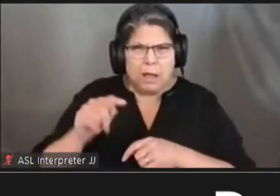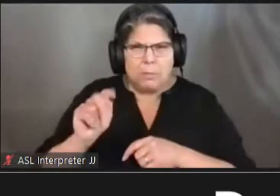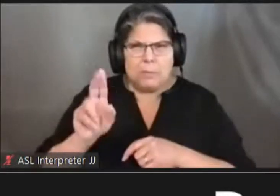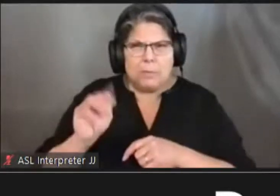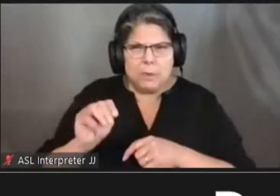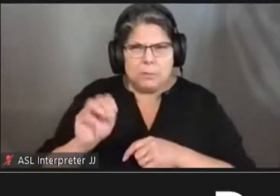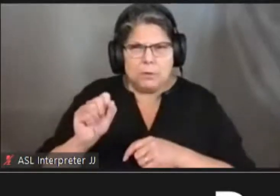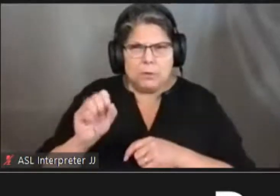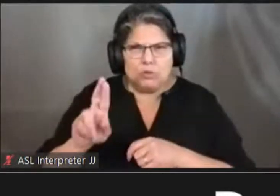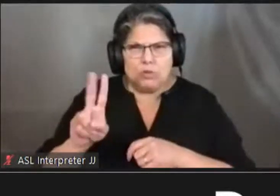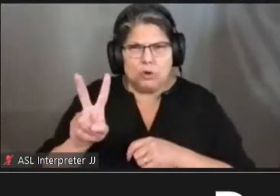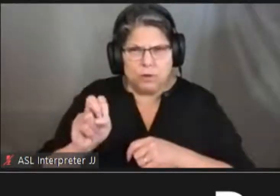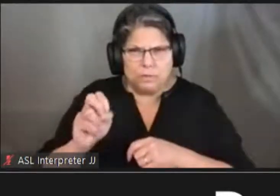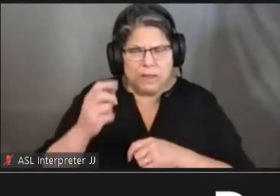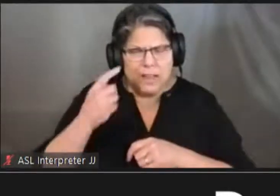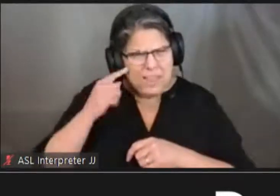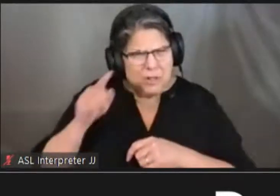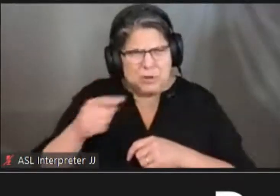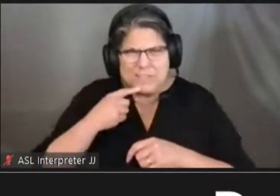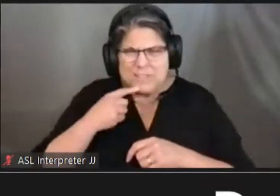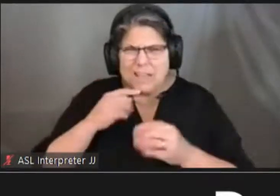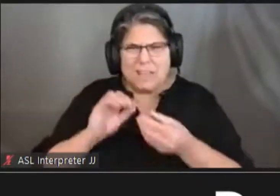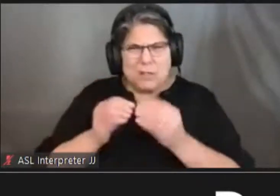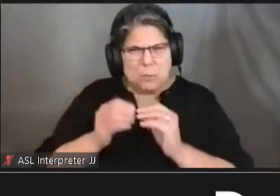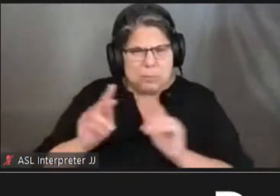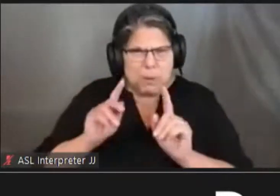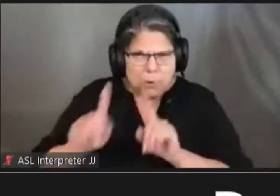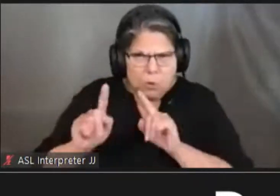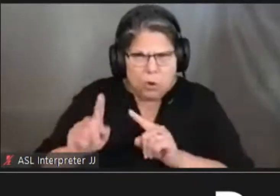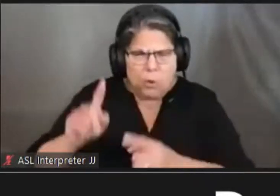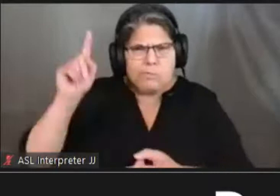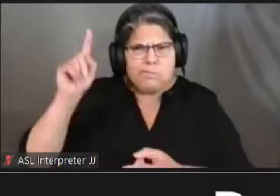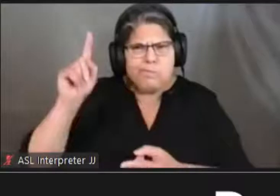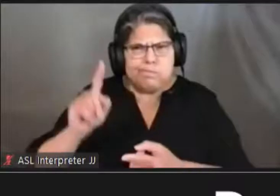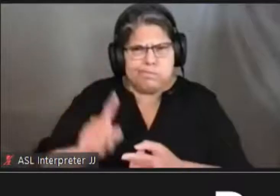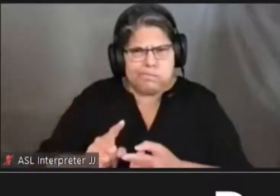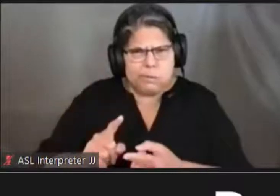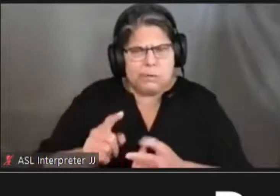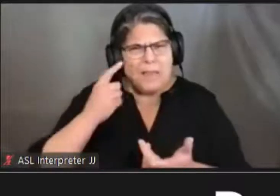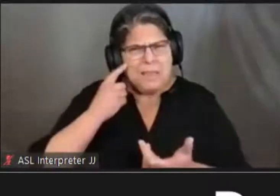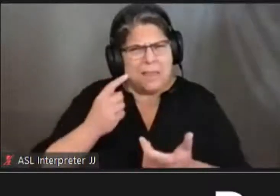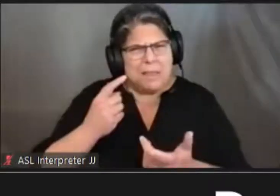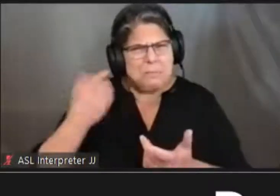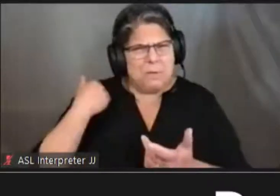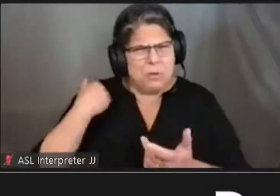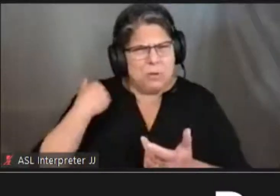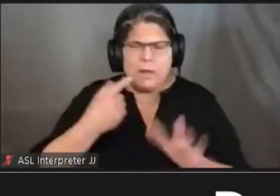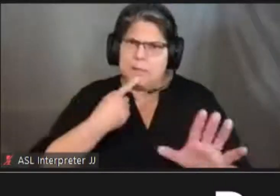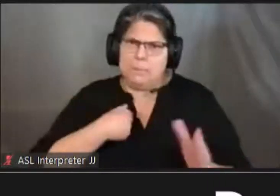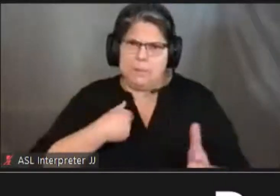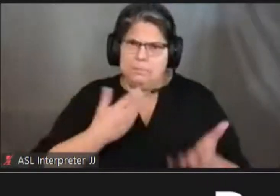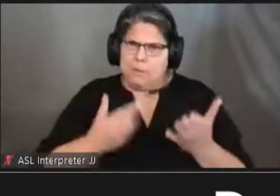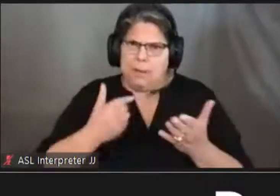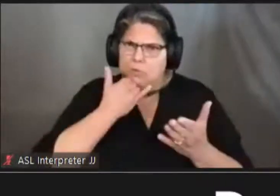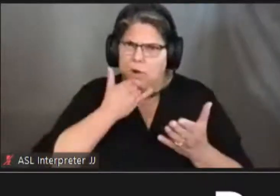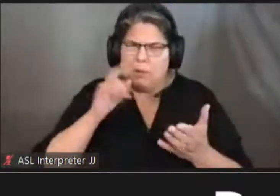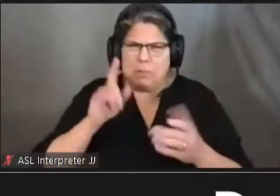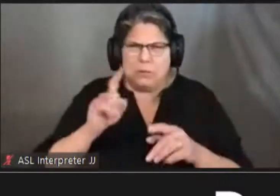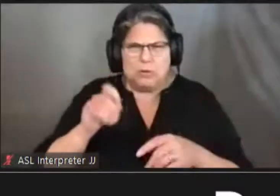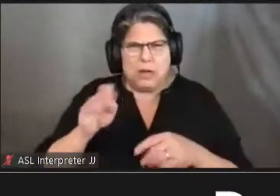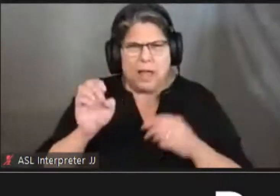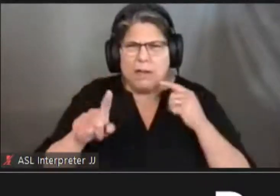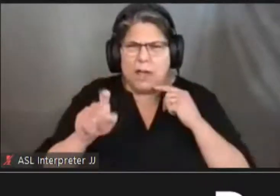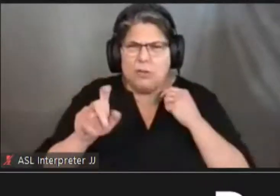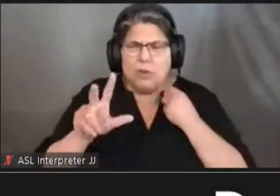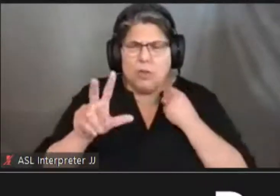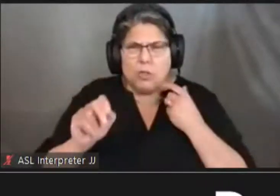I believe you said that it had decreased some. I remember in the beginning we had to reach, and correct me if I'm wrong, like something around 130 a day in order to